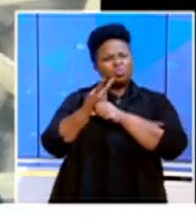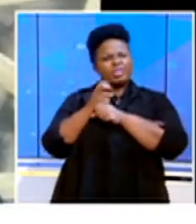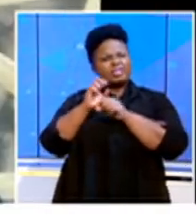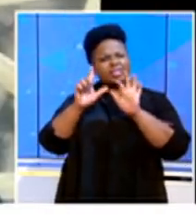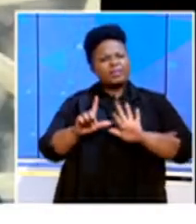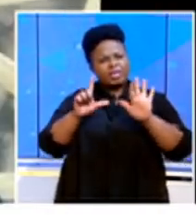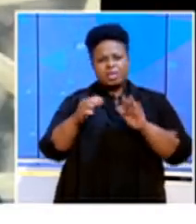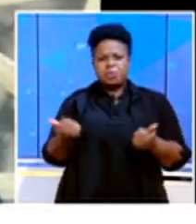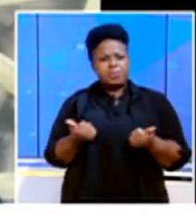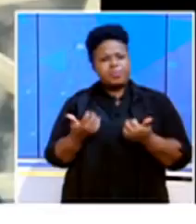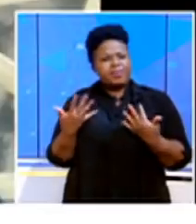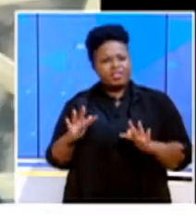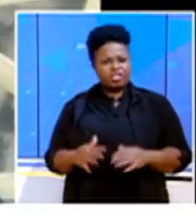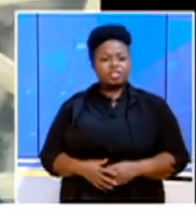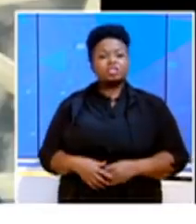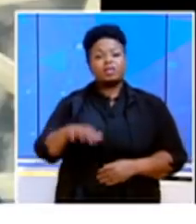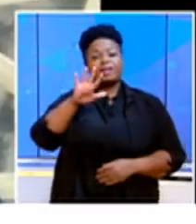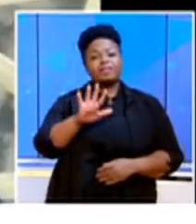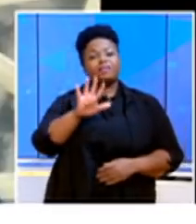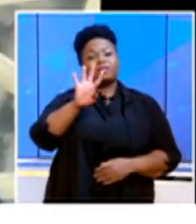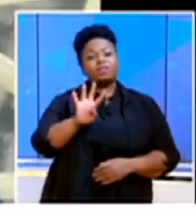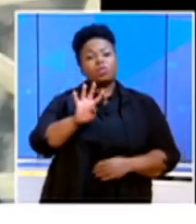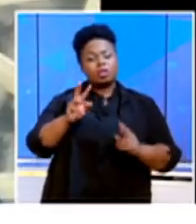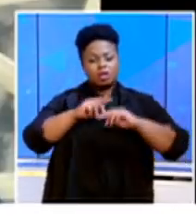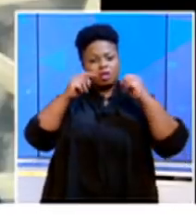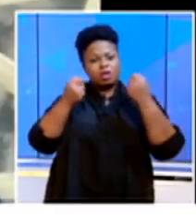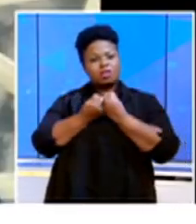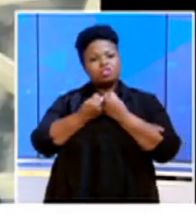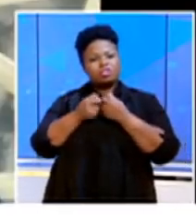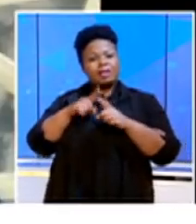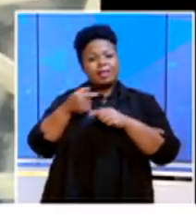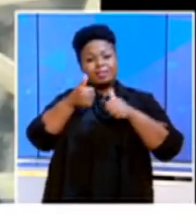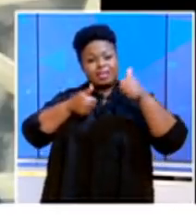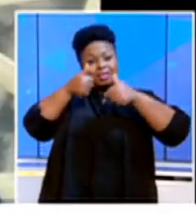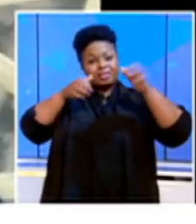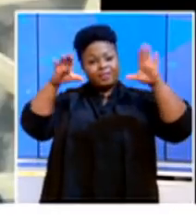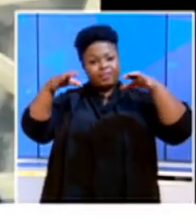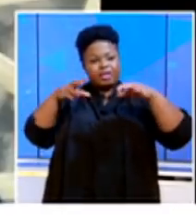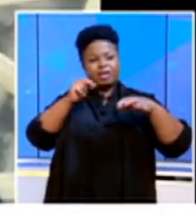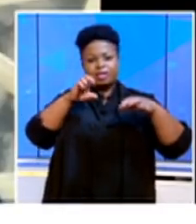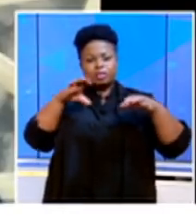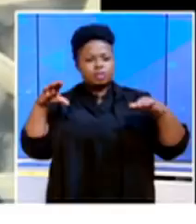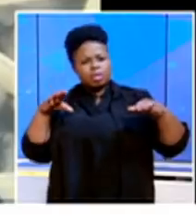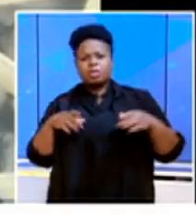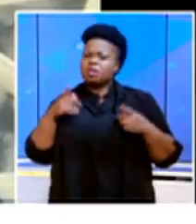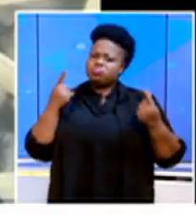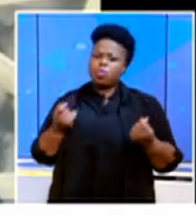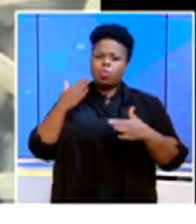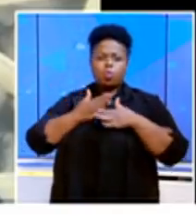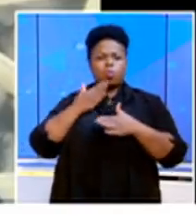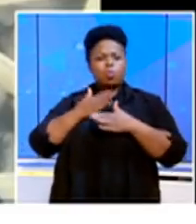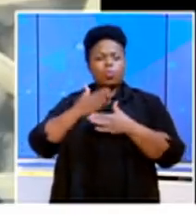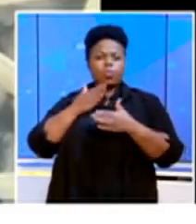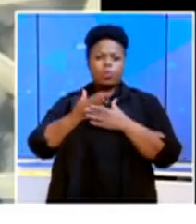2017. The 54th National Executive Committee Collective has been doing its work,